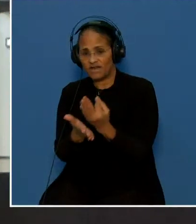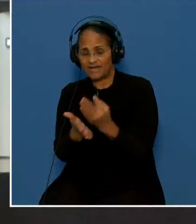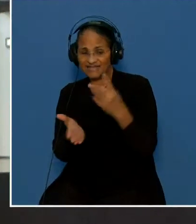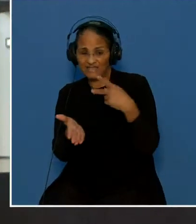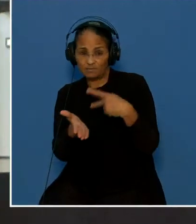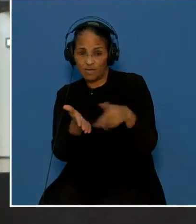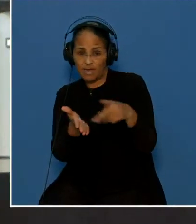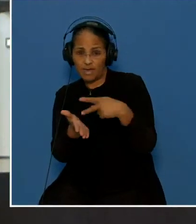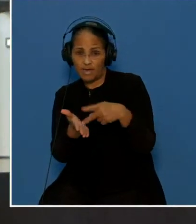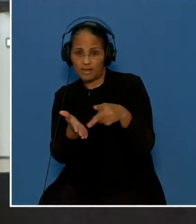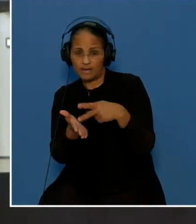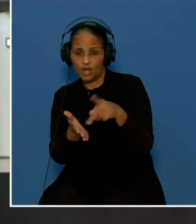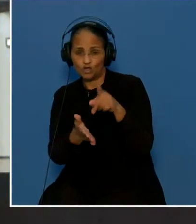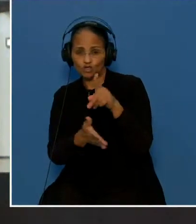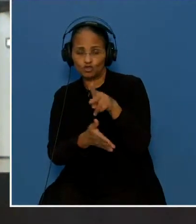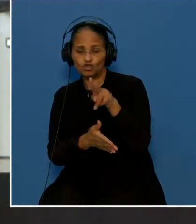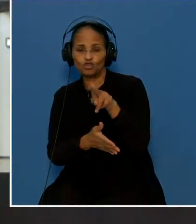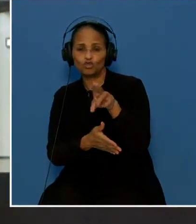paid